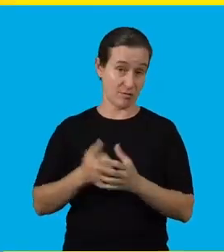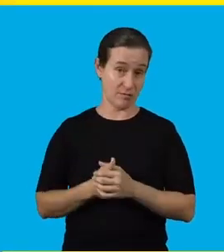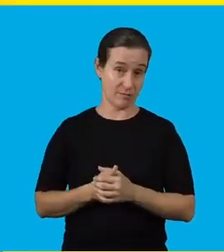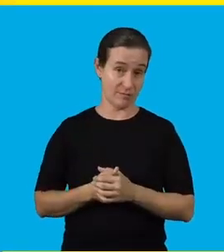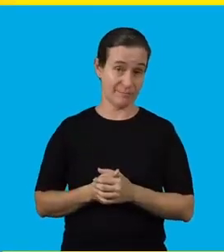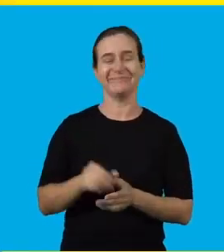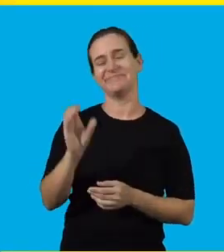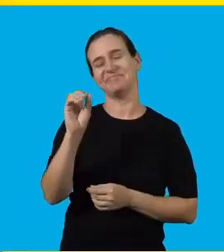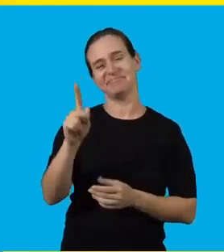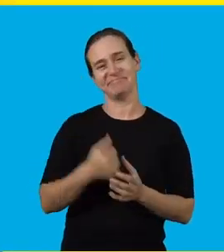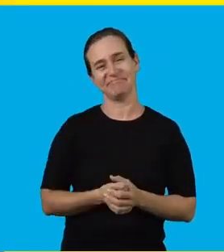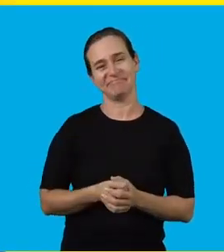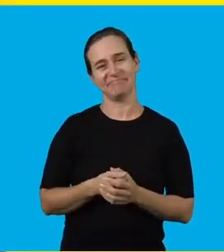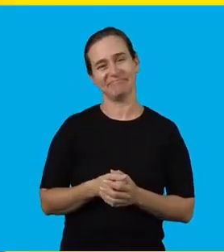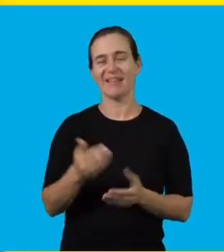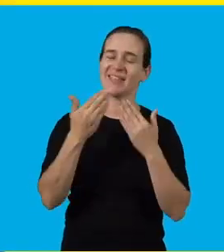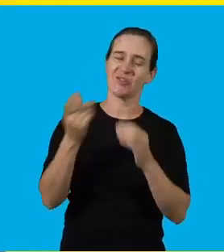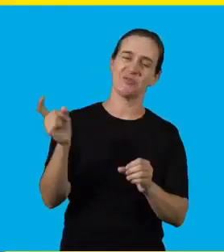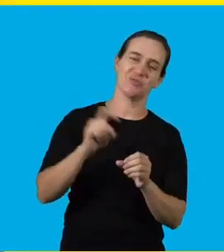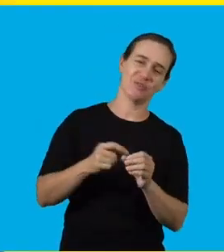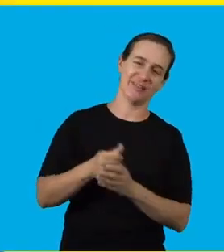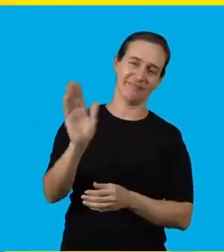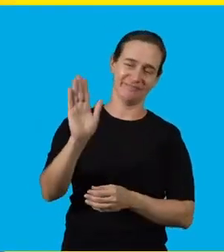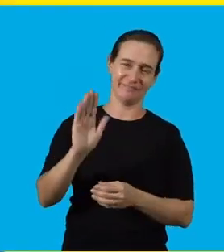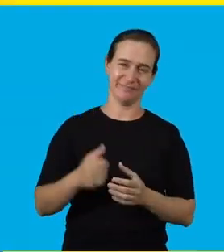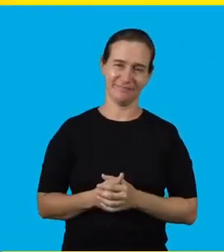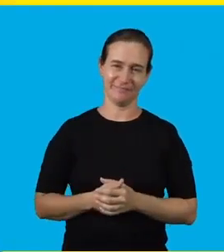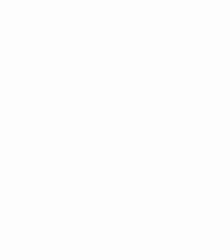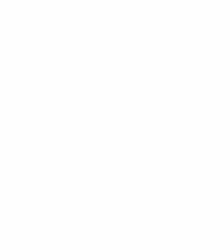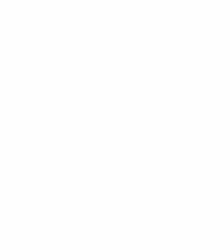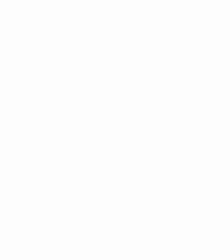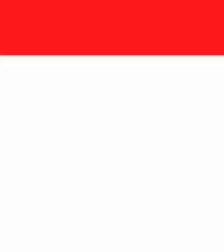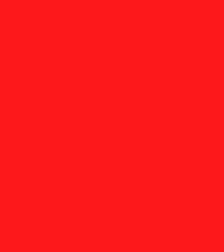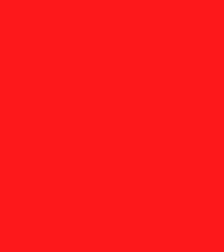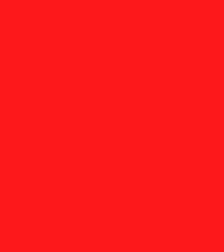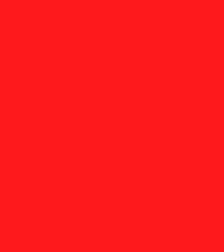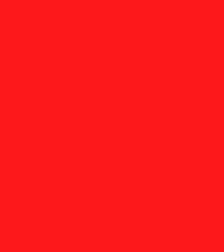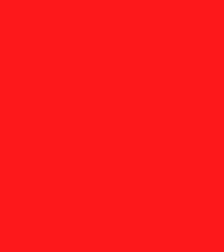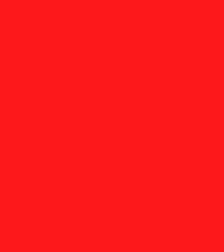exam will be like. All right, guys, that's it. Thank you for joining me. Cheers.